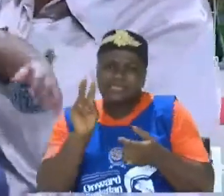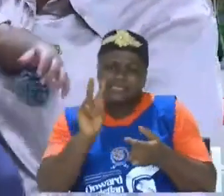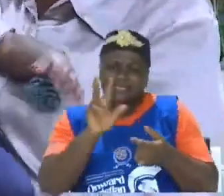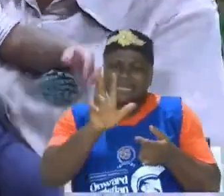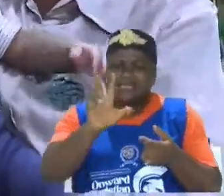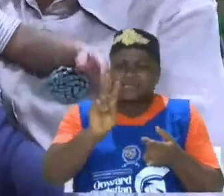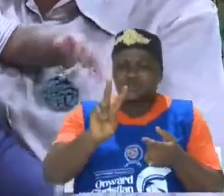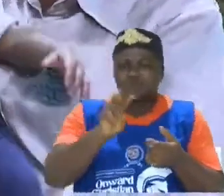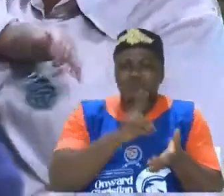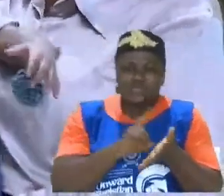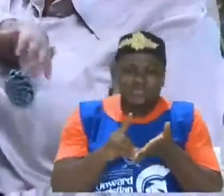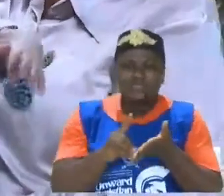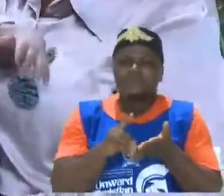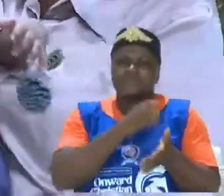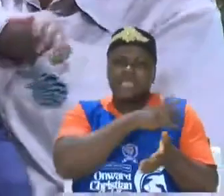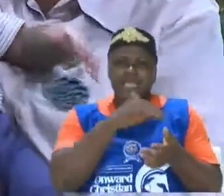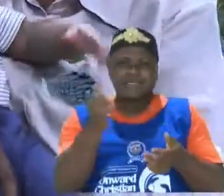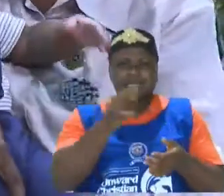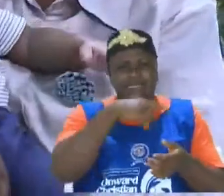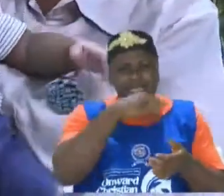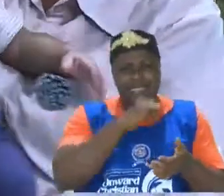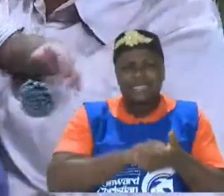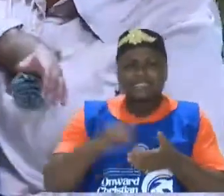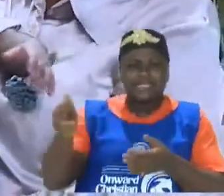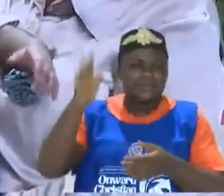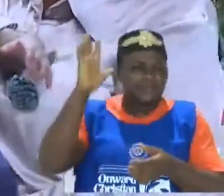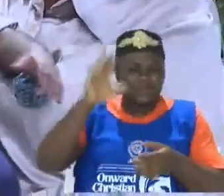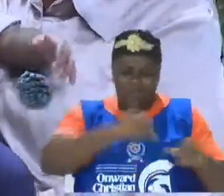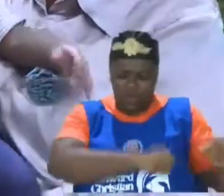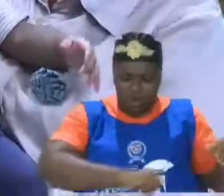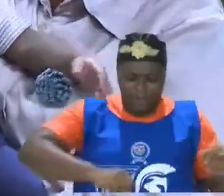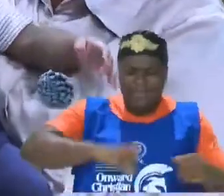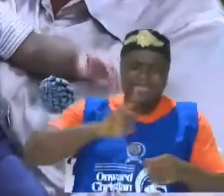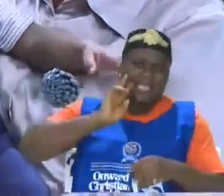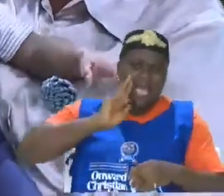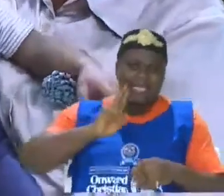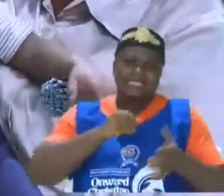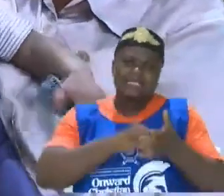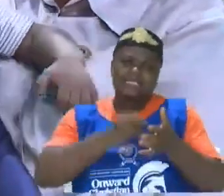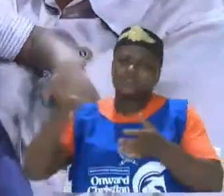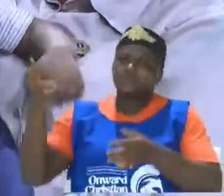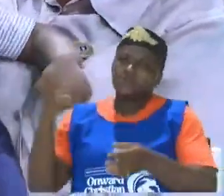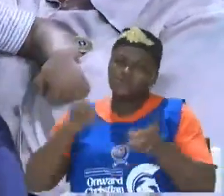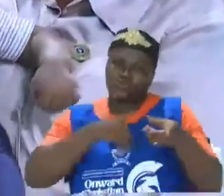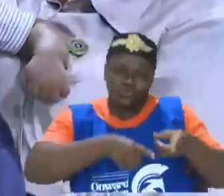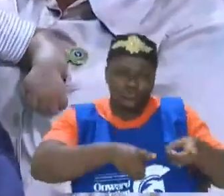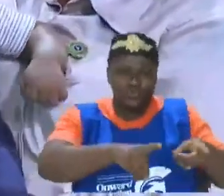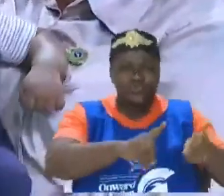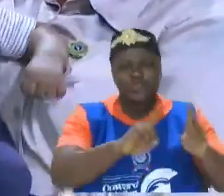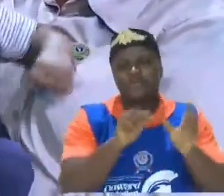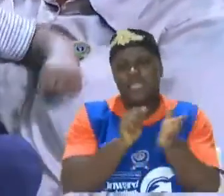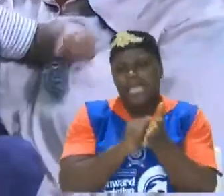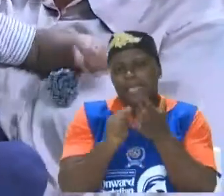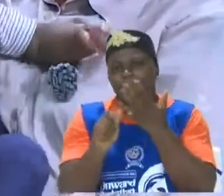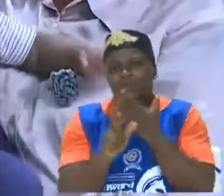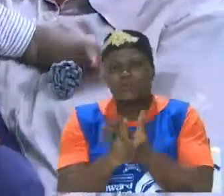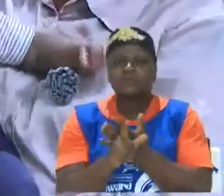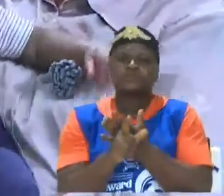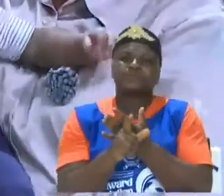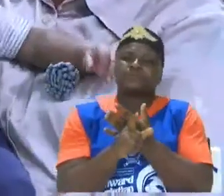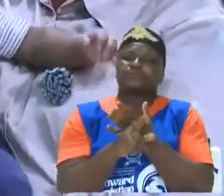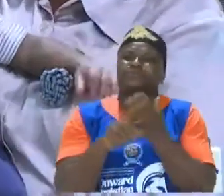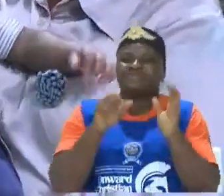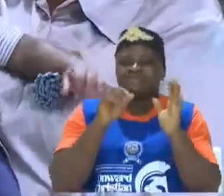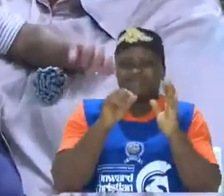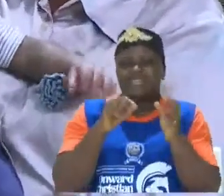weeks. And they said they would do CS. It was during the April, shielded